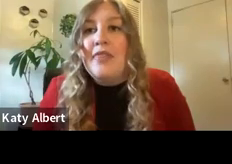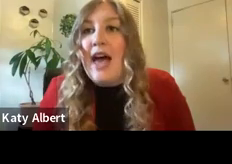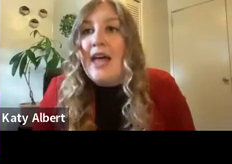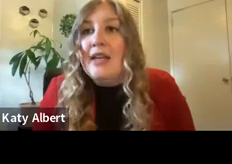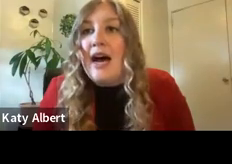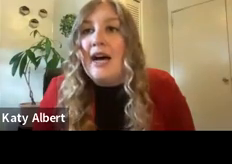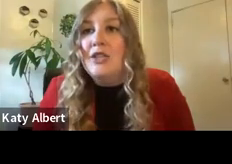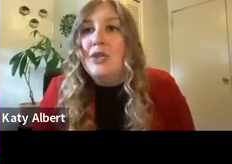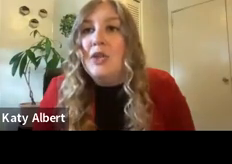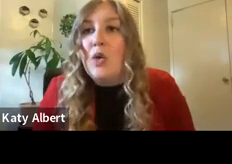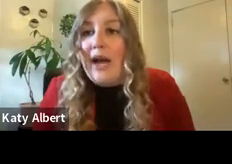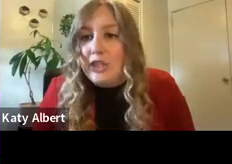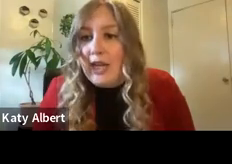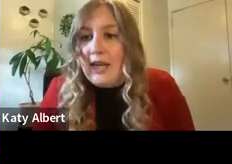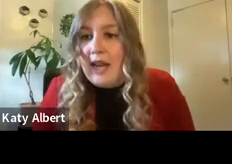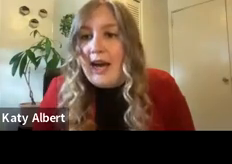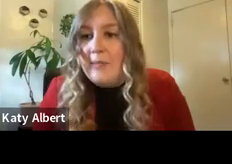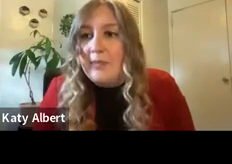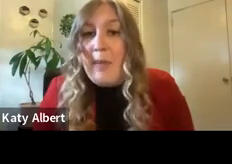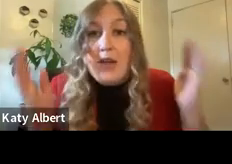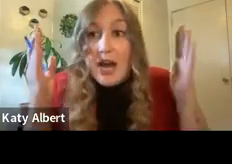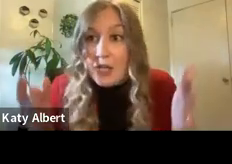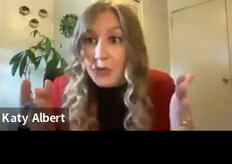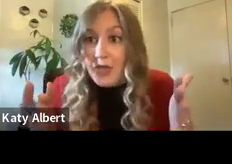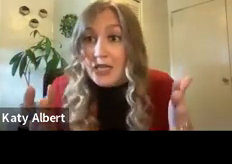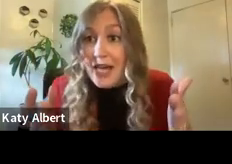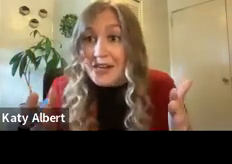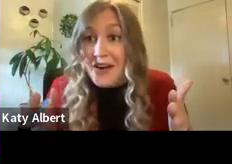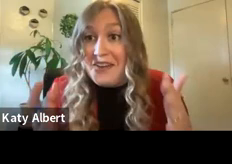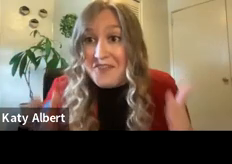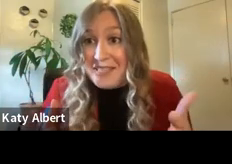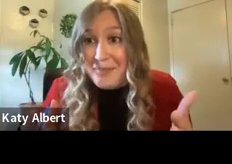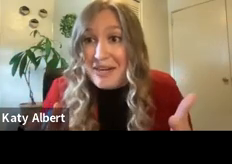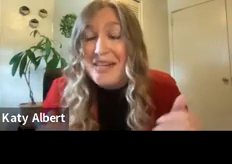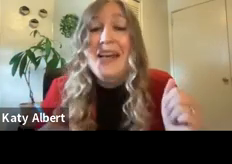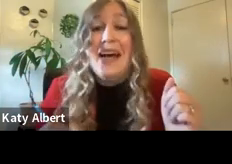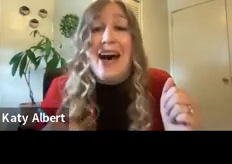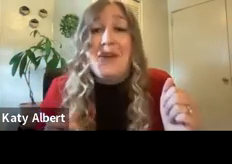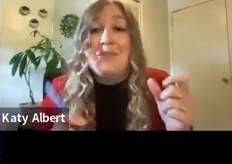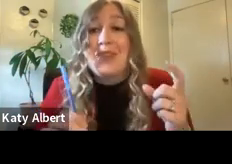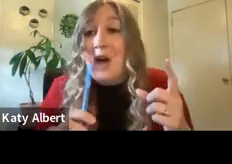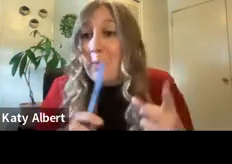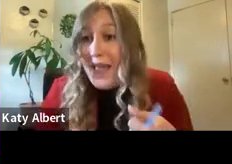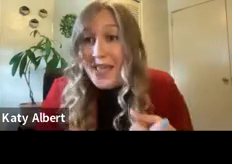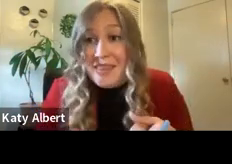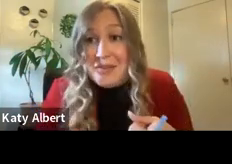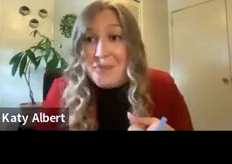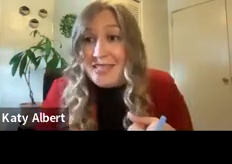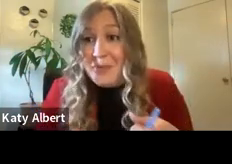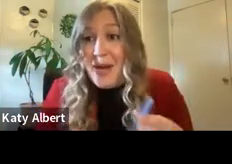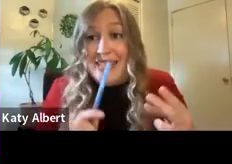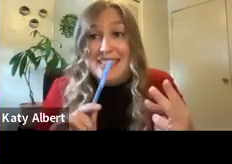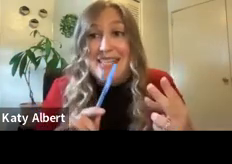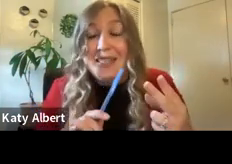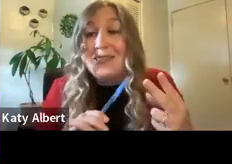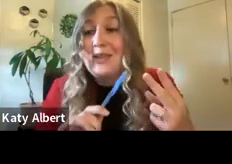And then to the question about cutting through the clutter on Facebook, obeying those